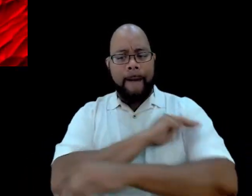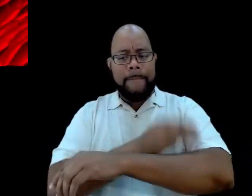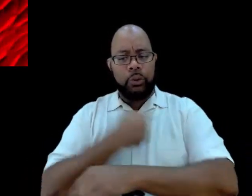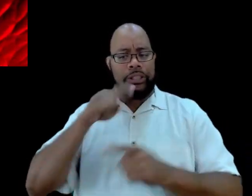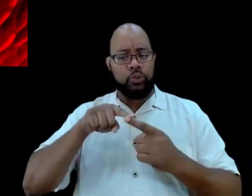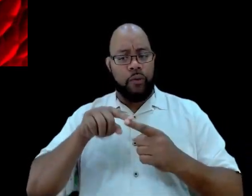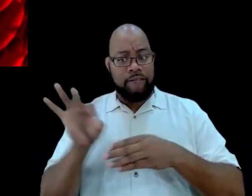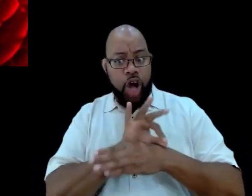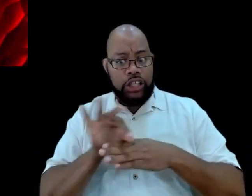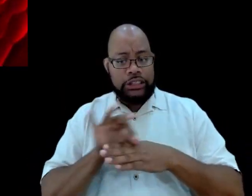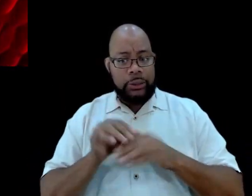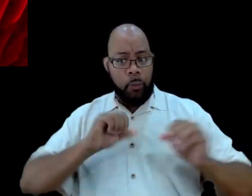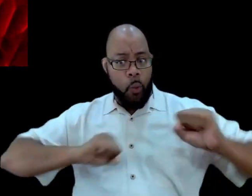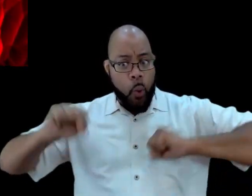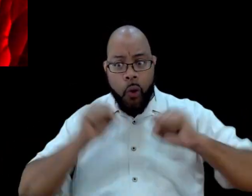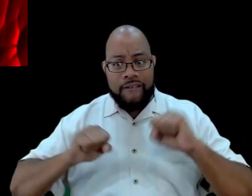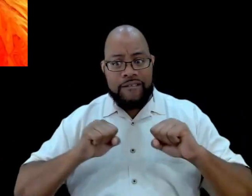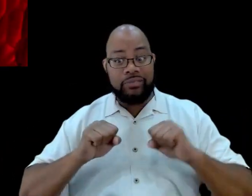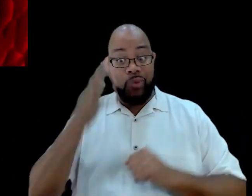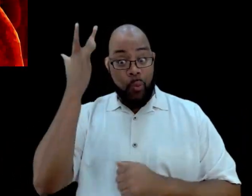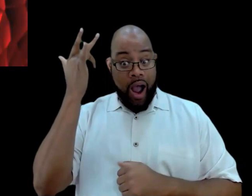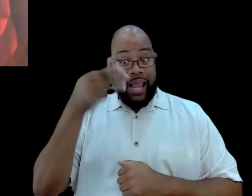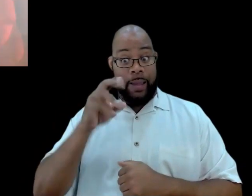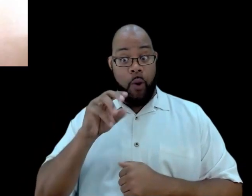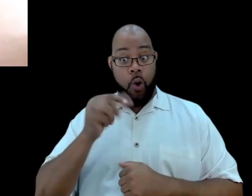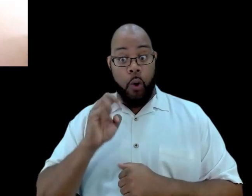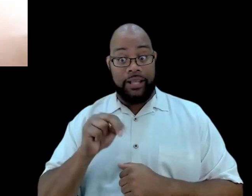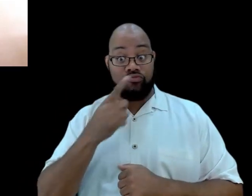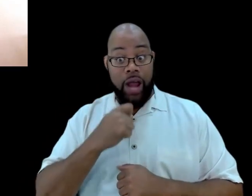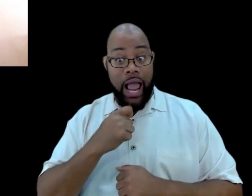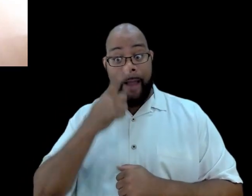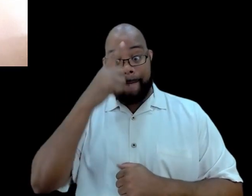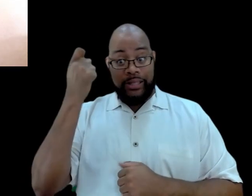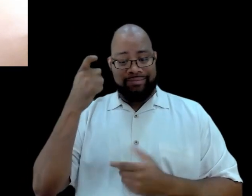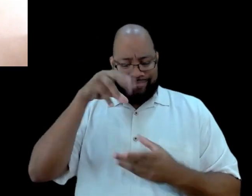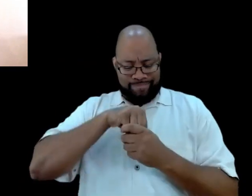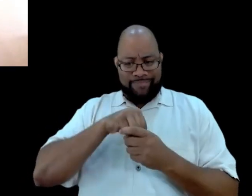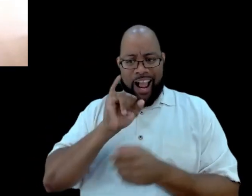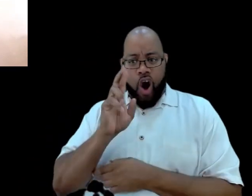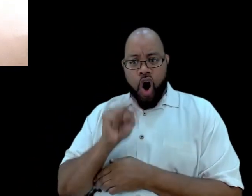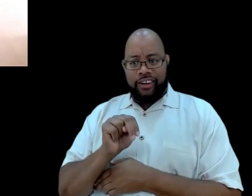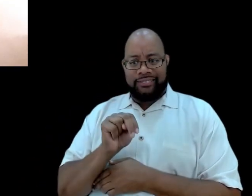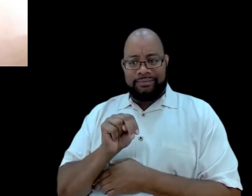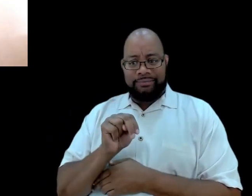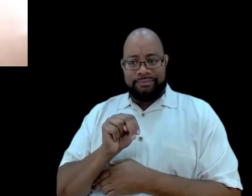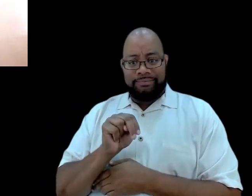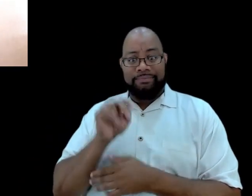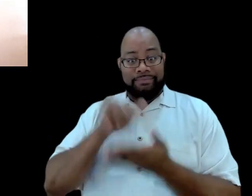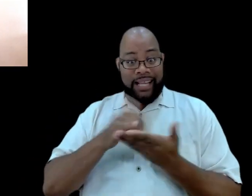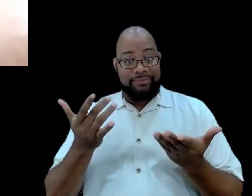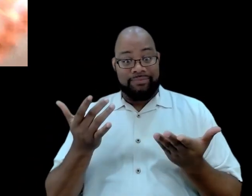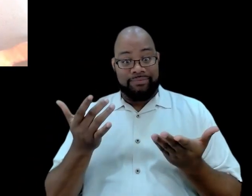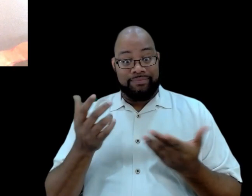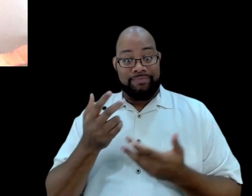muscles that we need to function. And the reason that hemoglobin is red is actually because it contains iron,